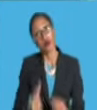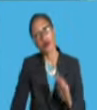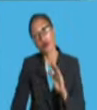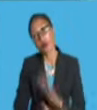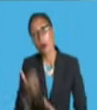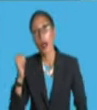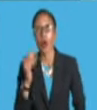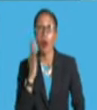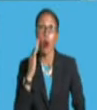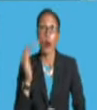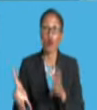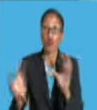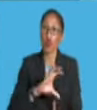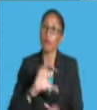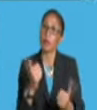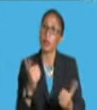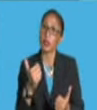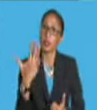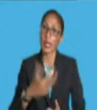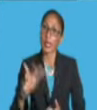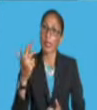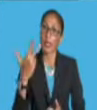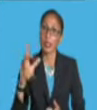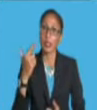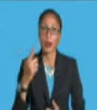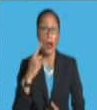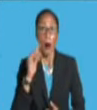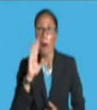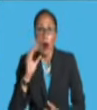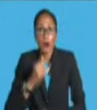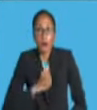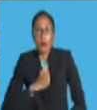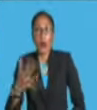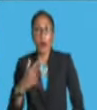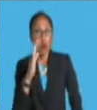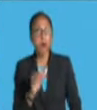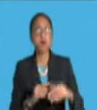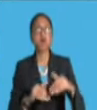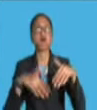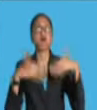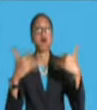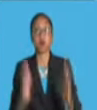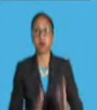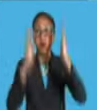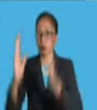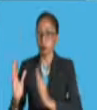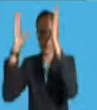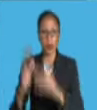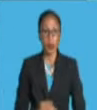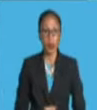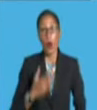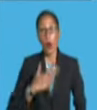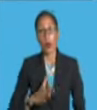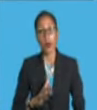the 1987 coup. He was shocked to see the rapid development of our country. He now wants to return to the country